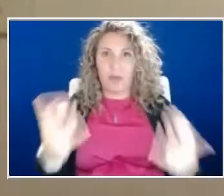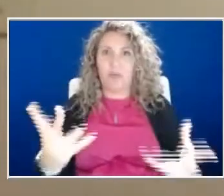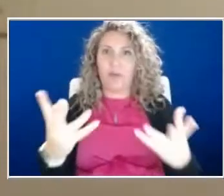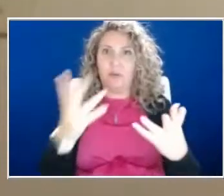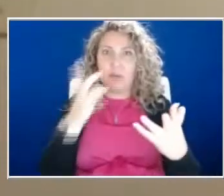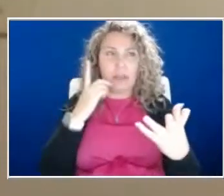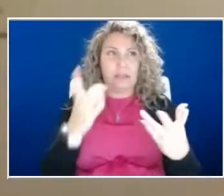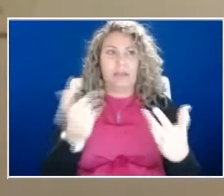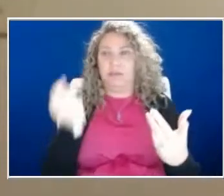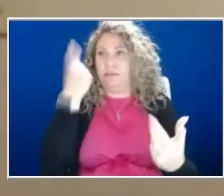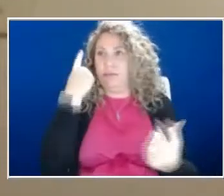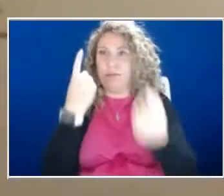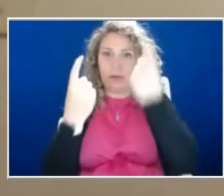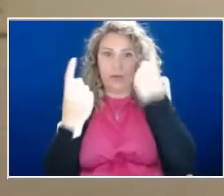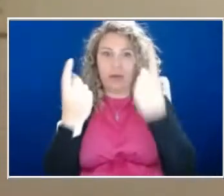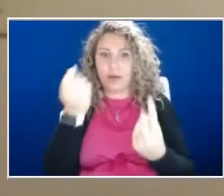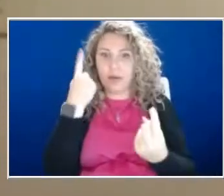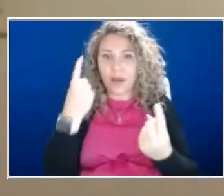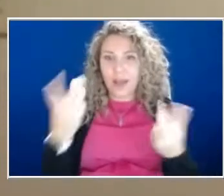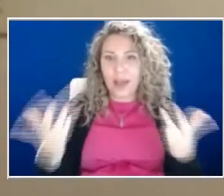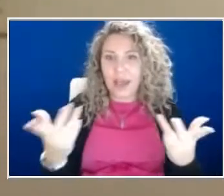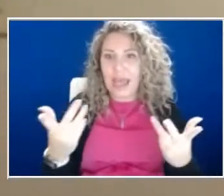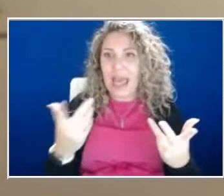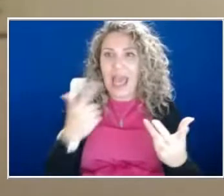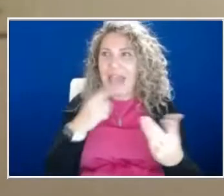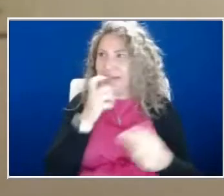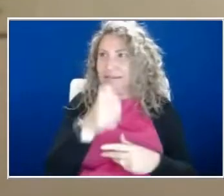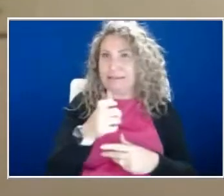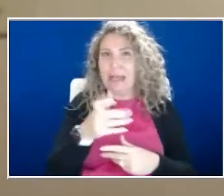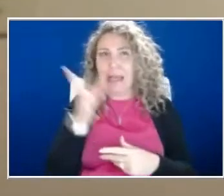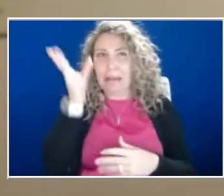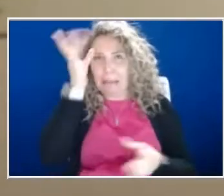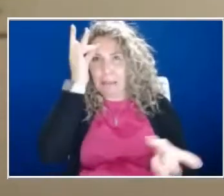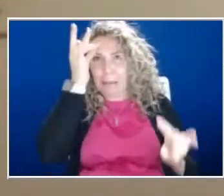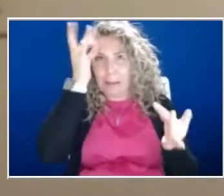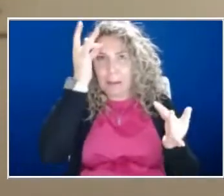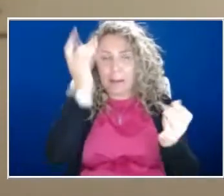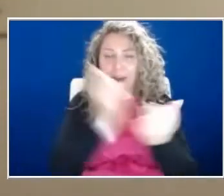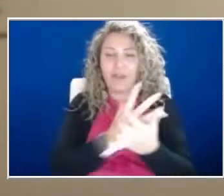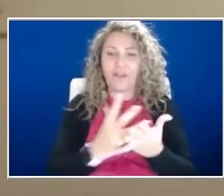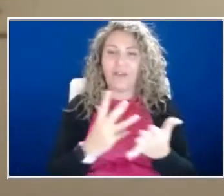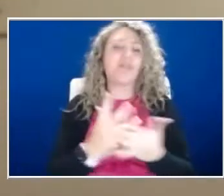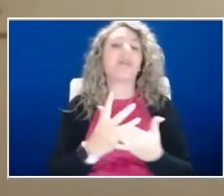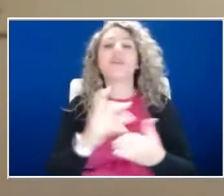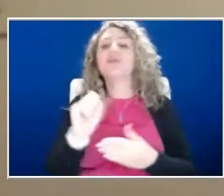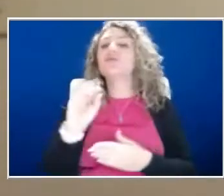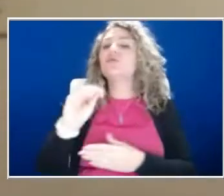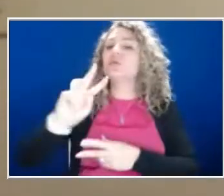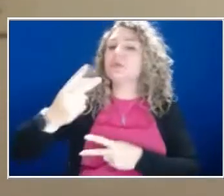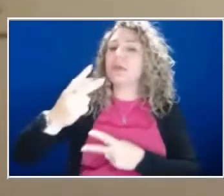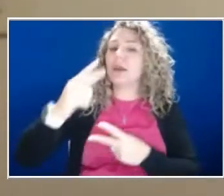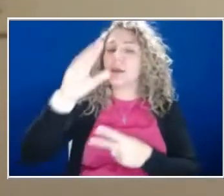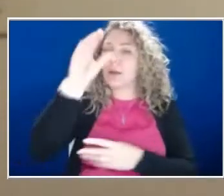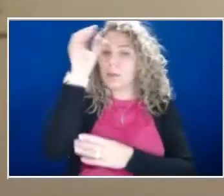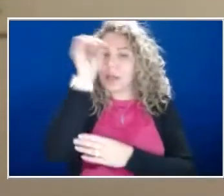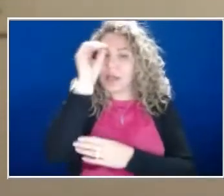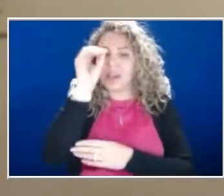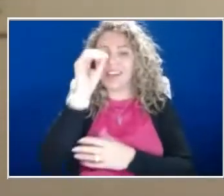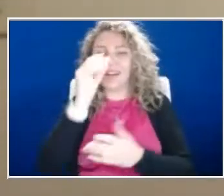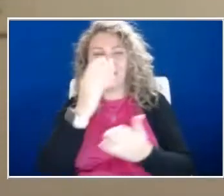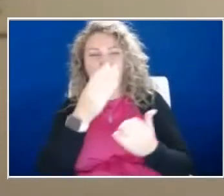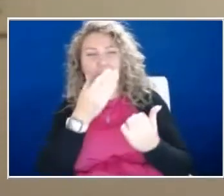and I don't believe a lot of it I absorbed as much. And so the second opinion helped to solidify